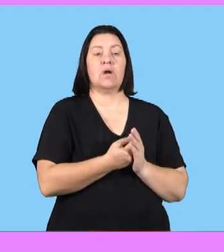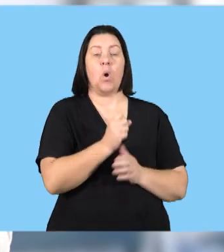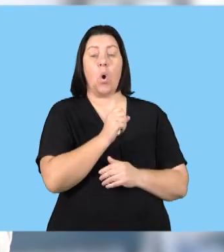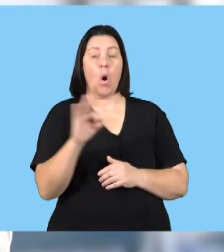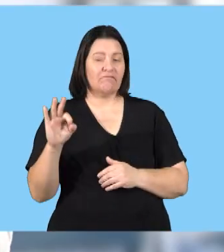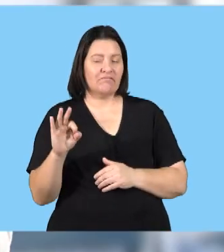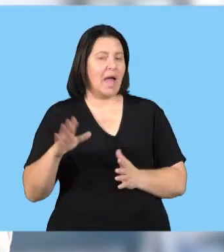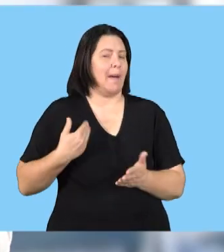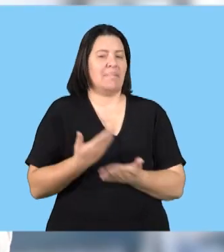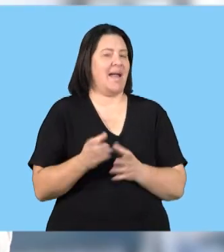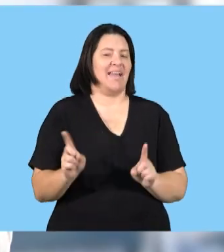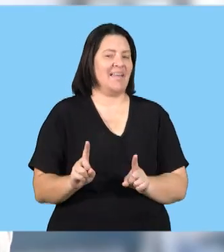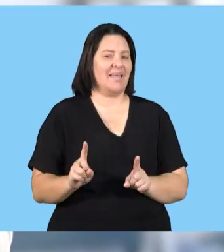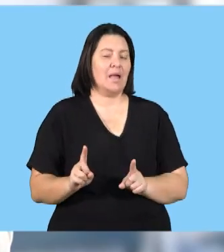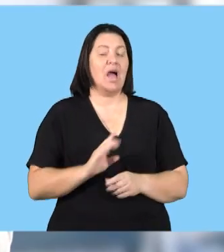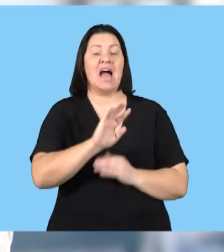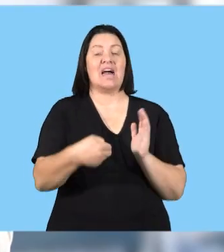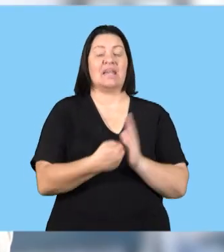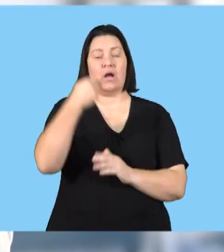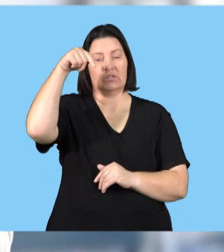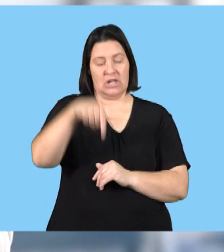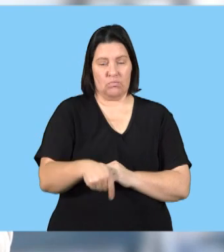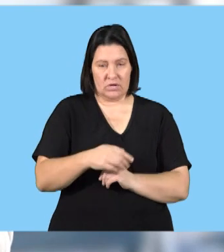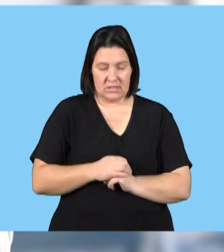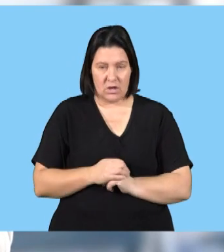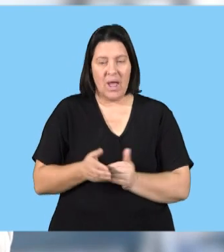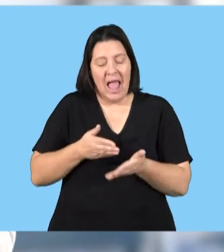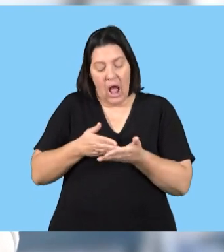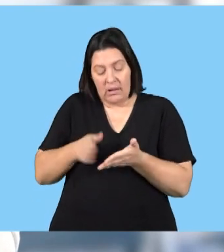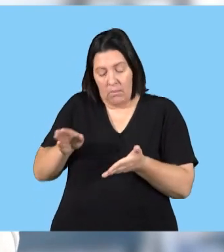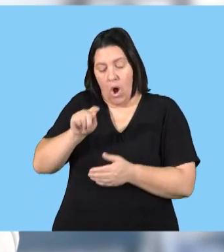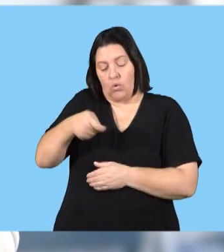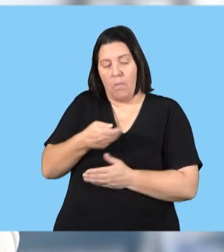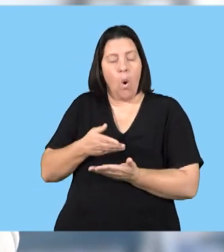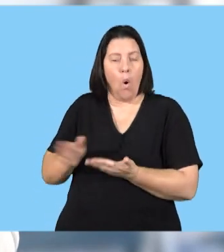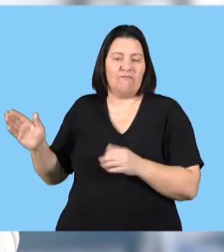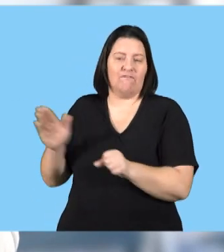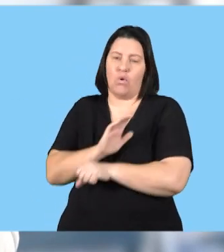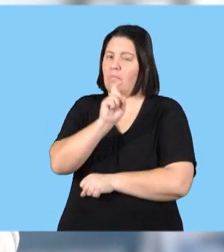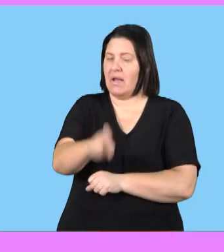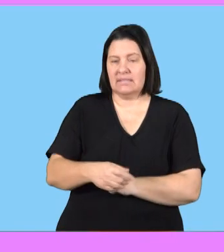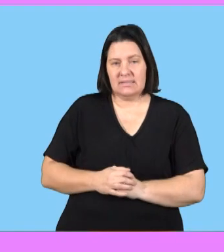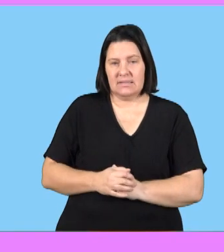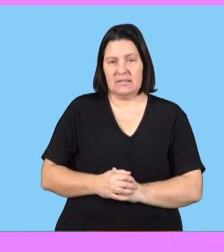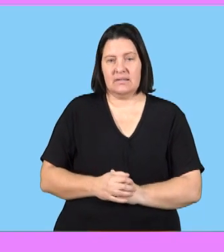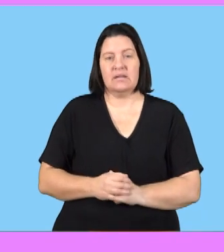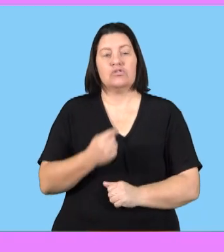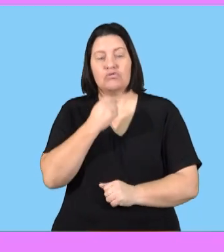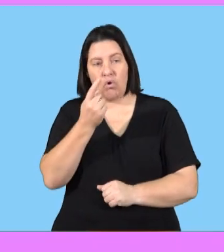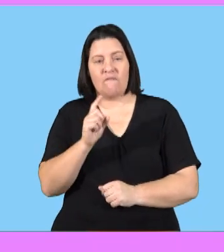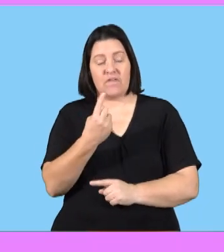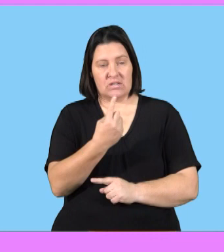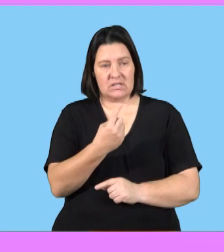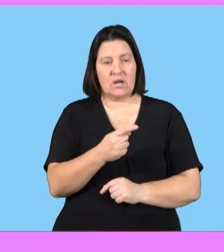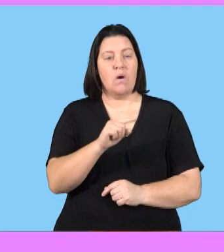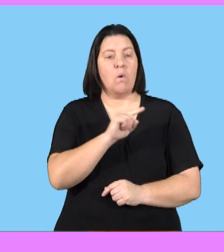principle does not apply. You always eliminate the decimal. So we say, for the first